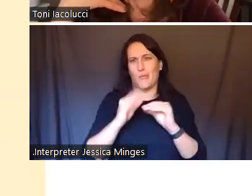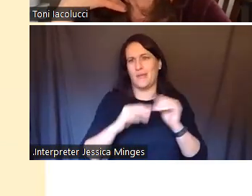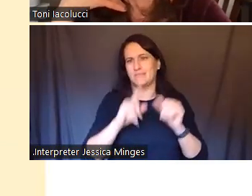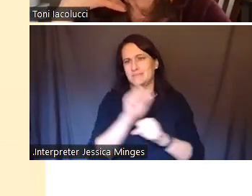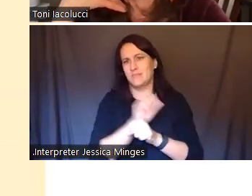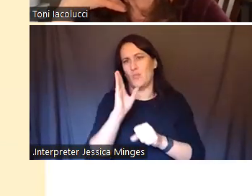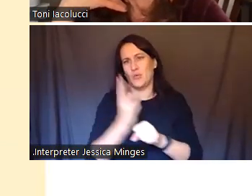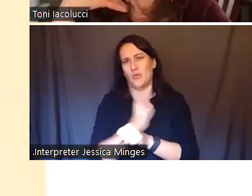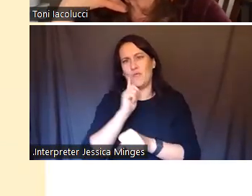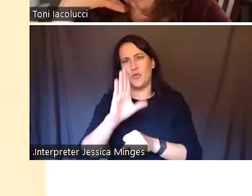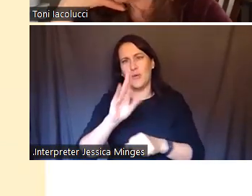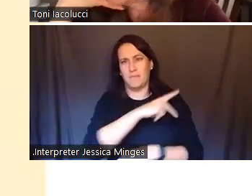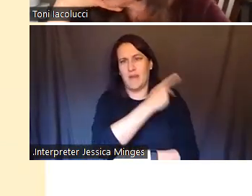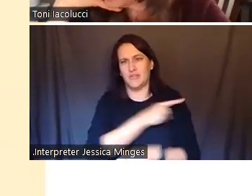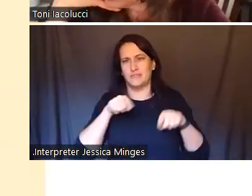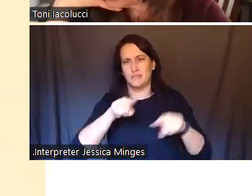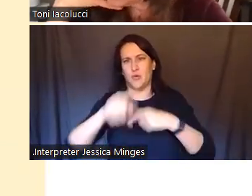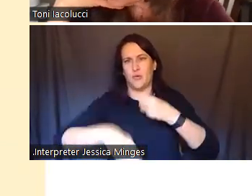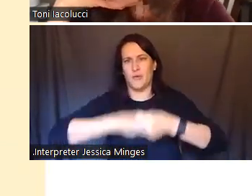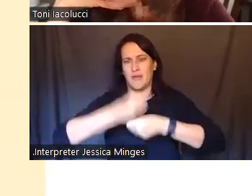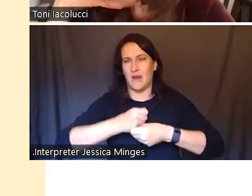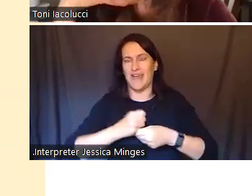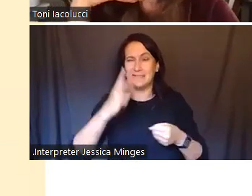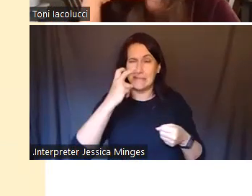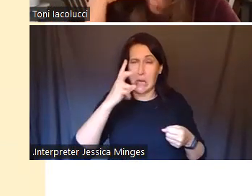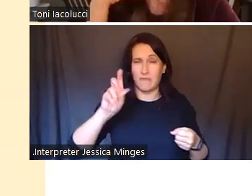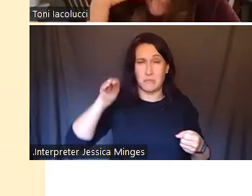your patients in a year. So I don't think you'd have to pay for it.